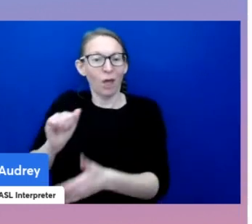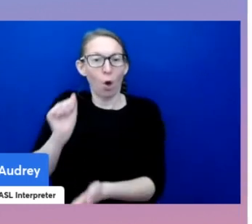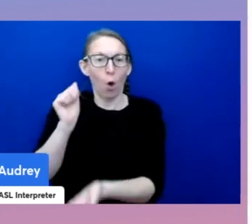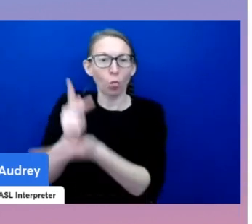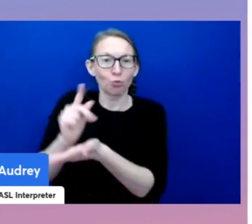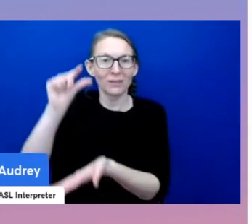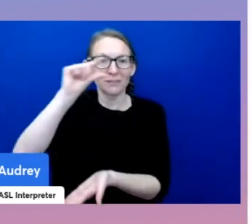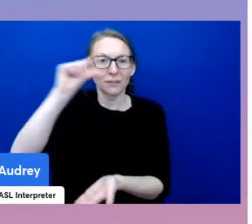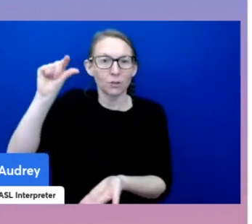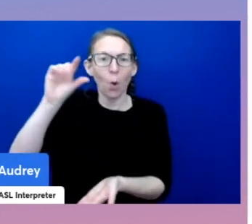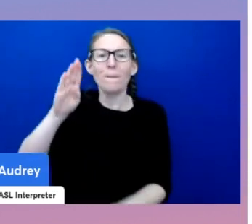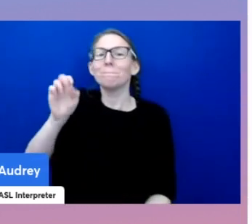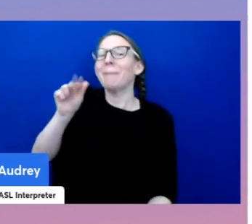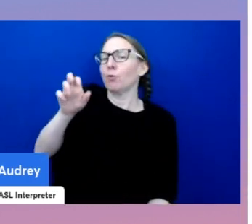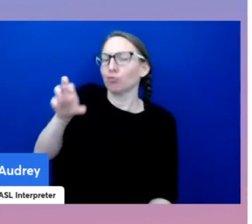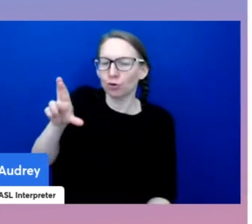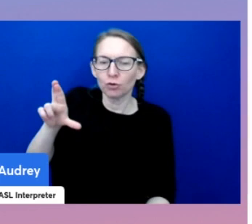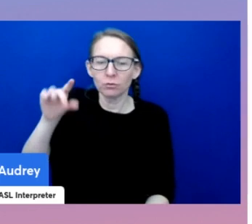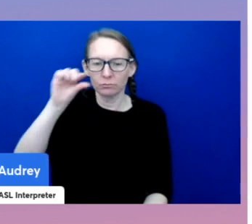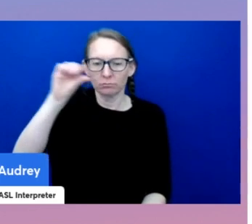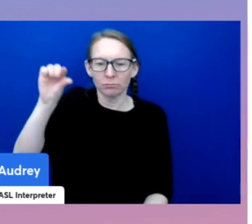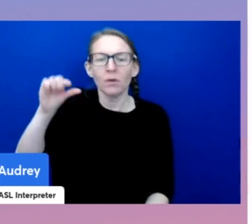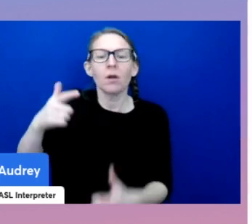header as